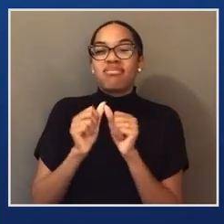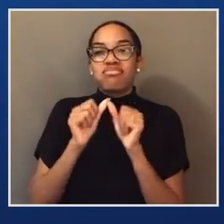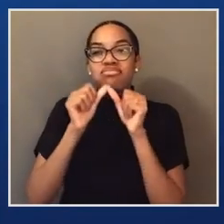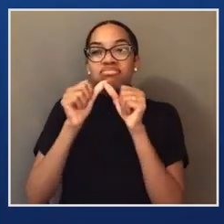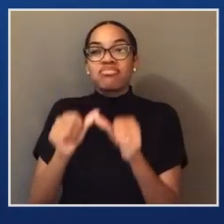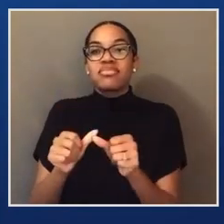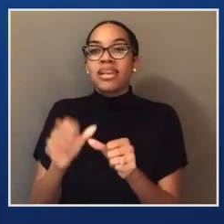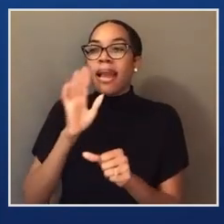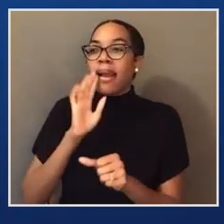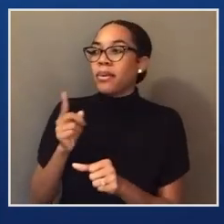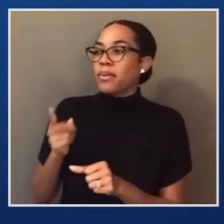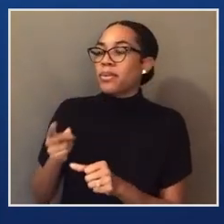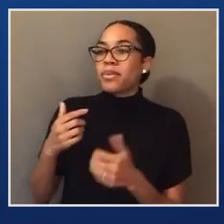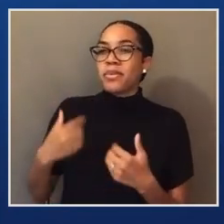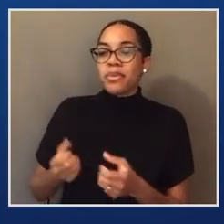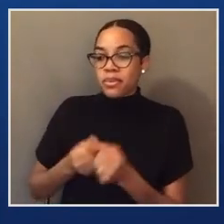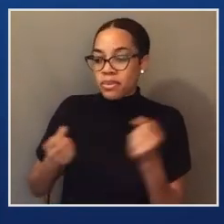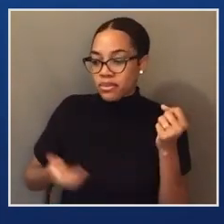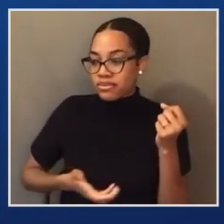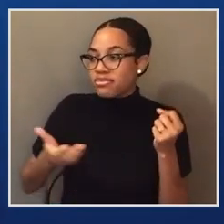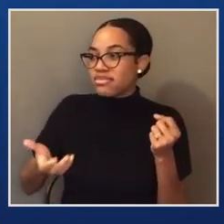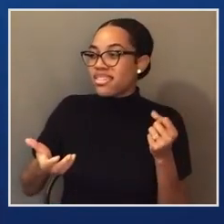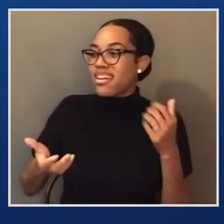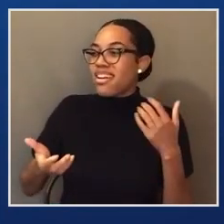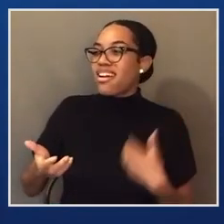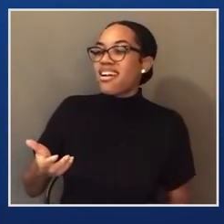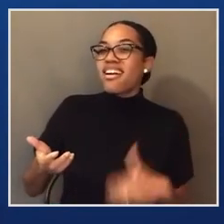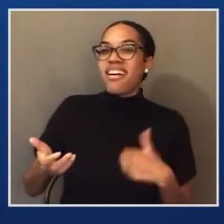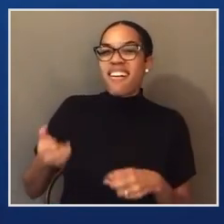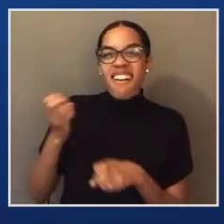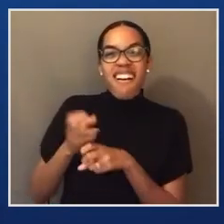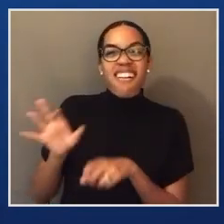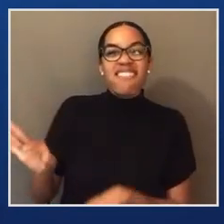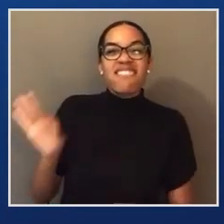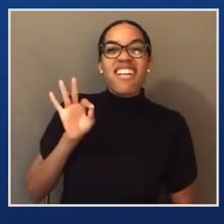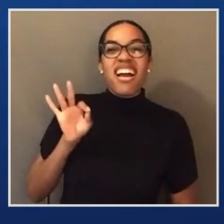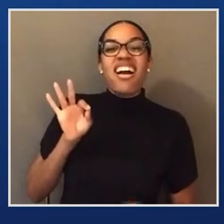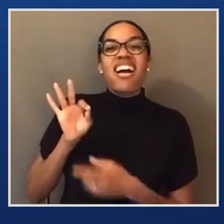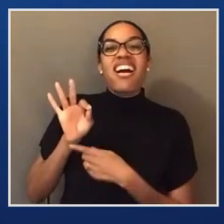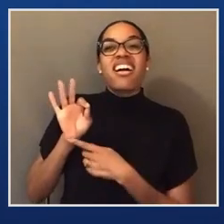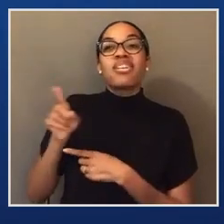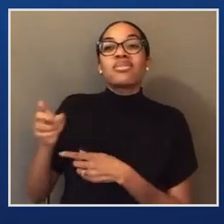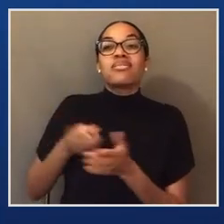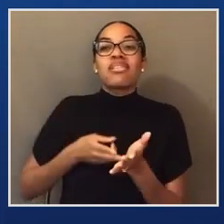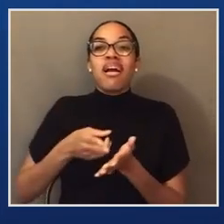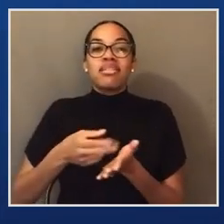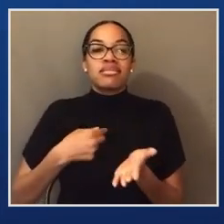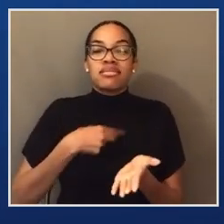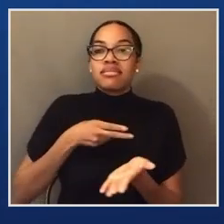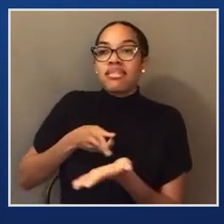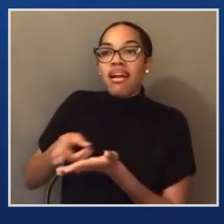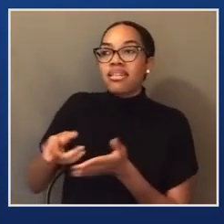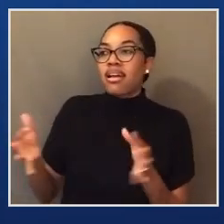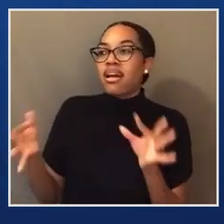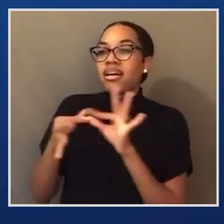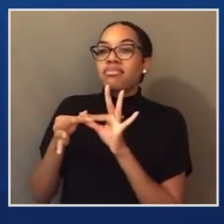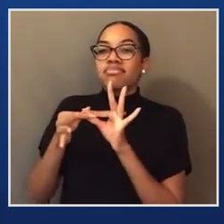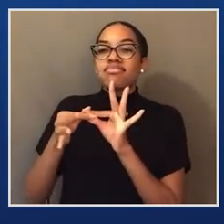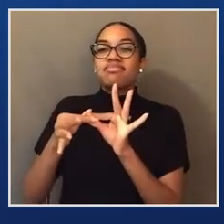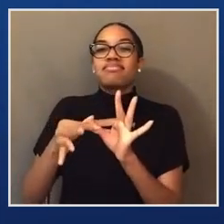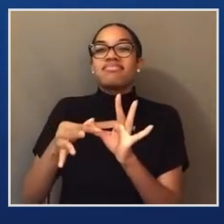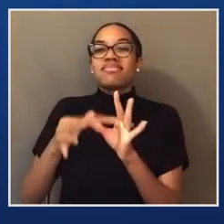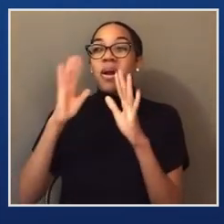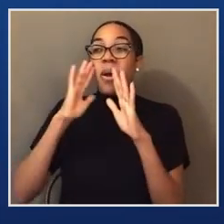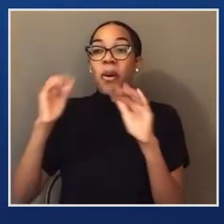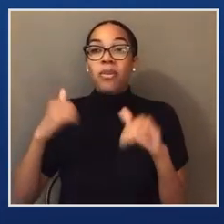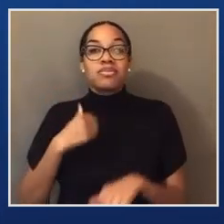to find. Not to mention my intentions was always evolving time. Girl, I hope I'm in your future, cause I know you fall in mine. Come on. Mac and cheese up